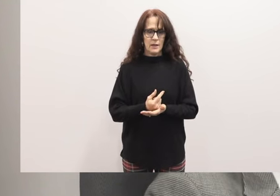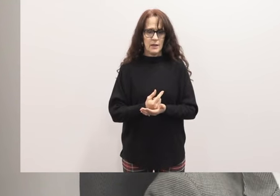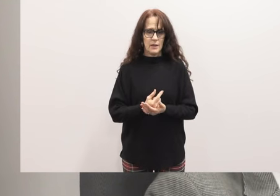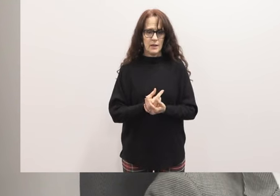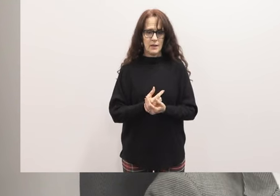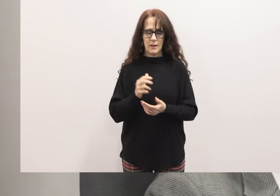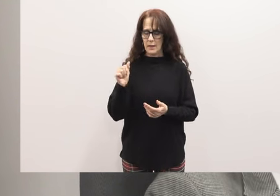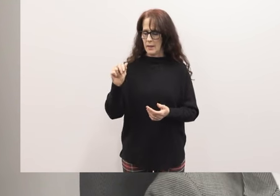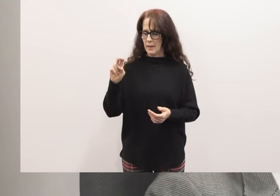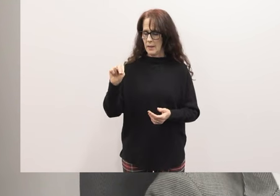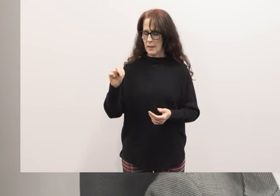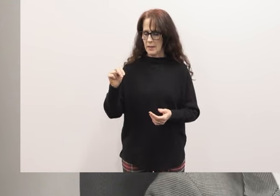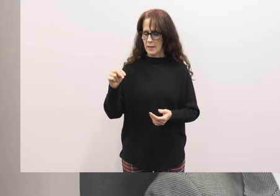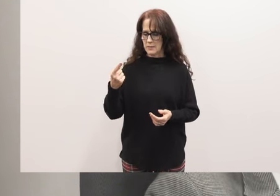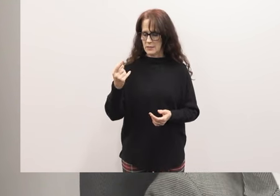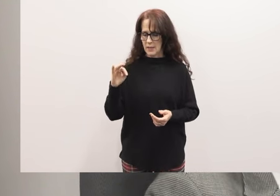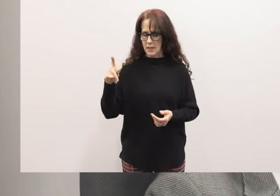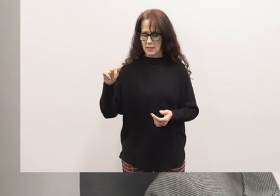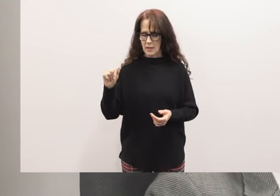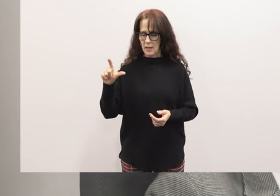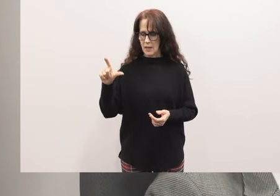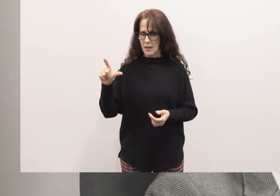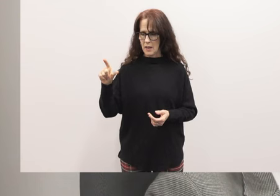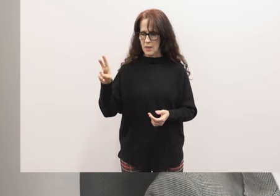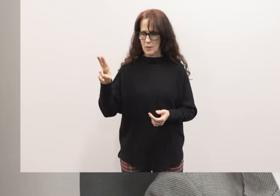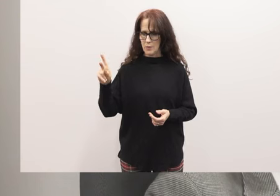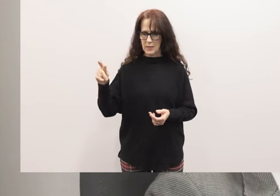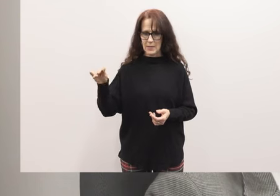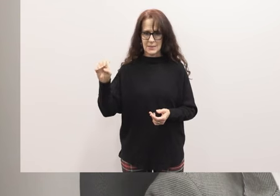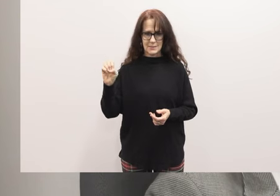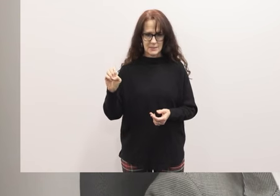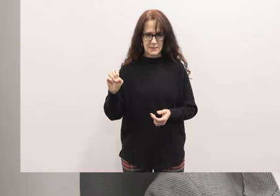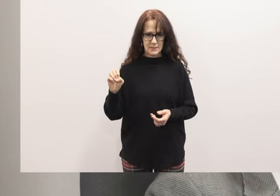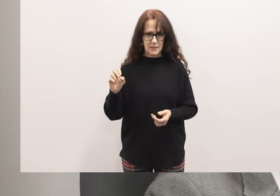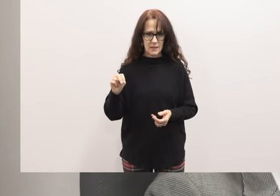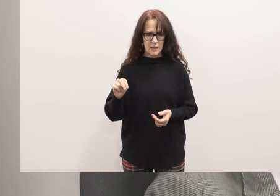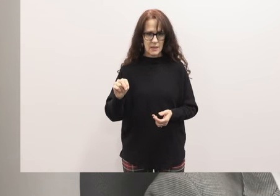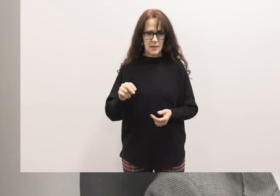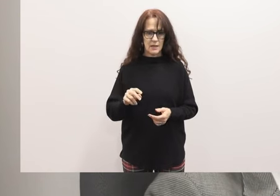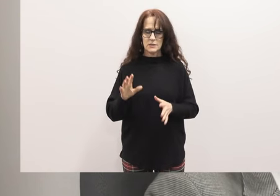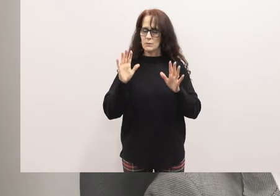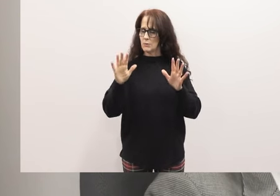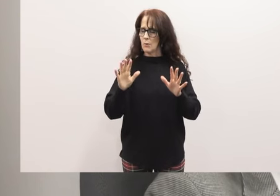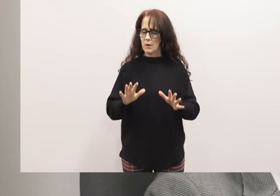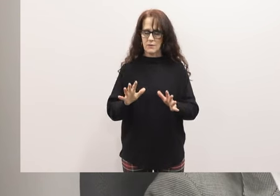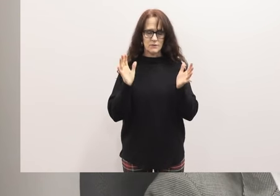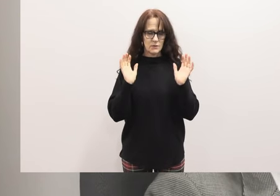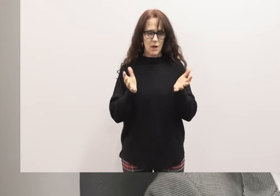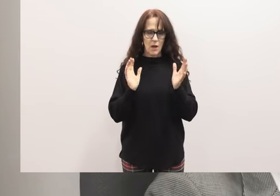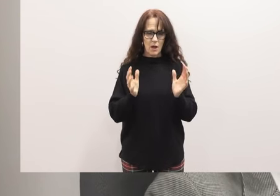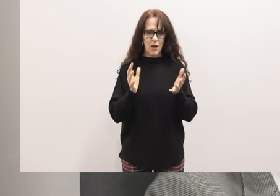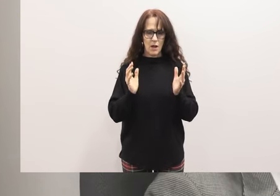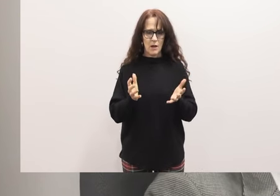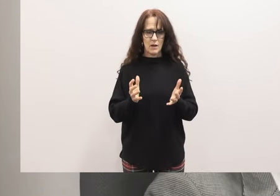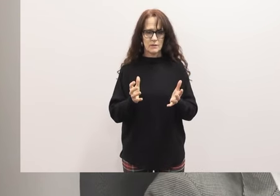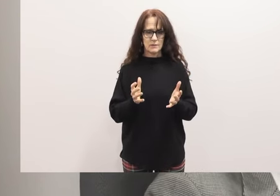Angelica Luquin, and she was wonderful, and she talked to